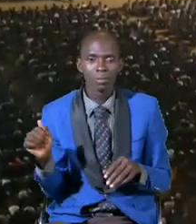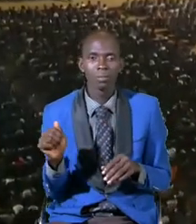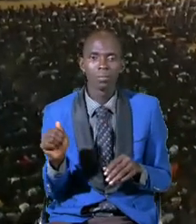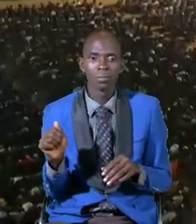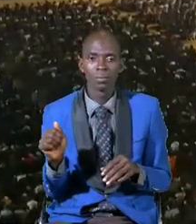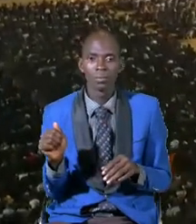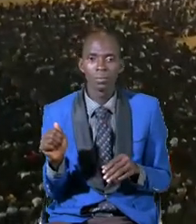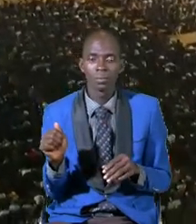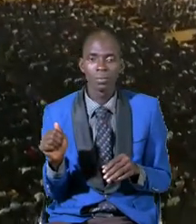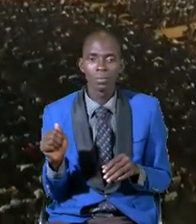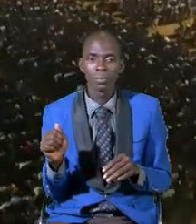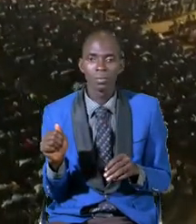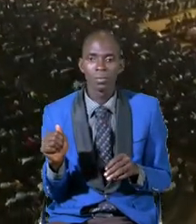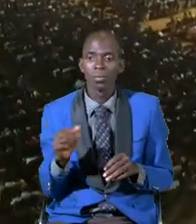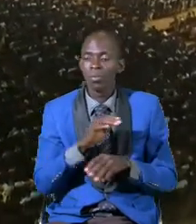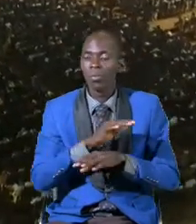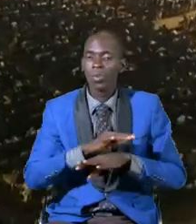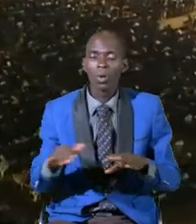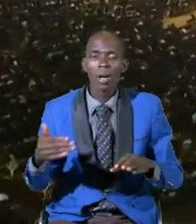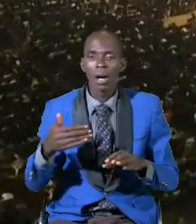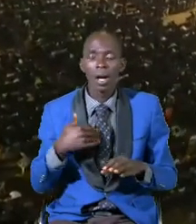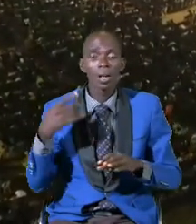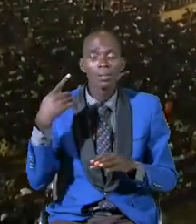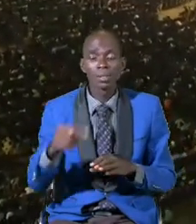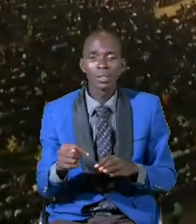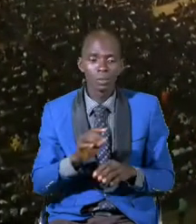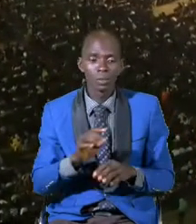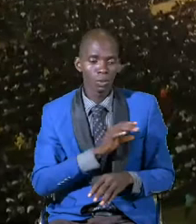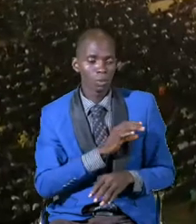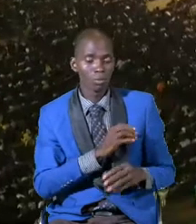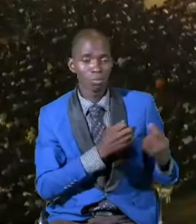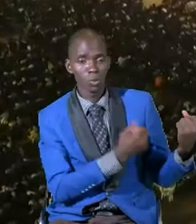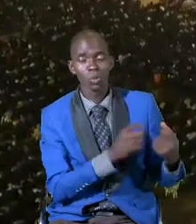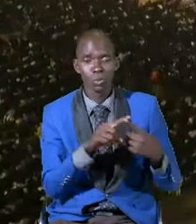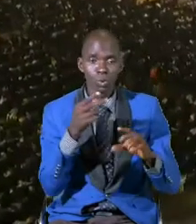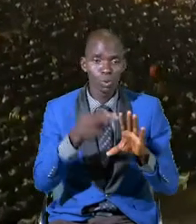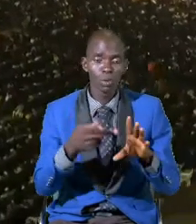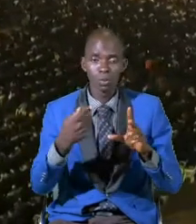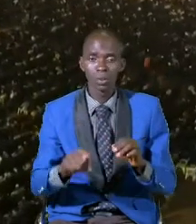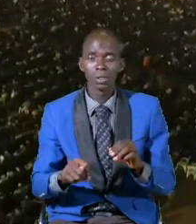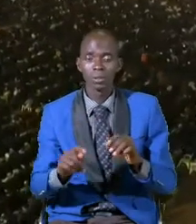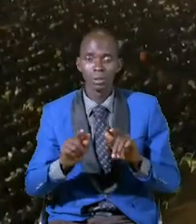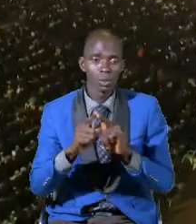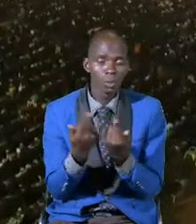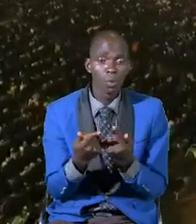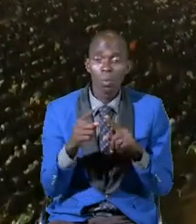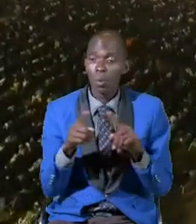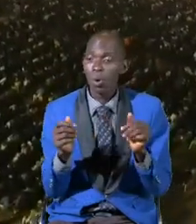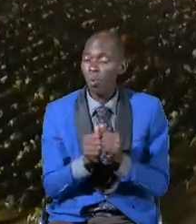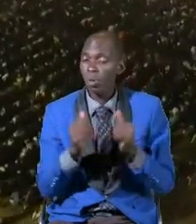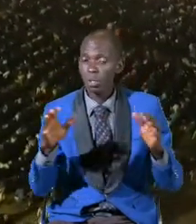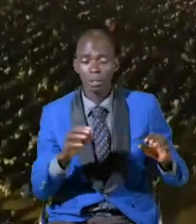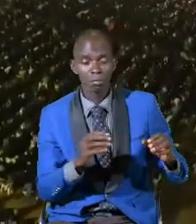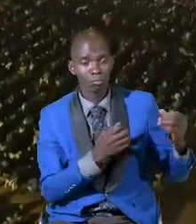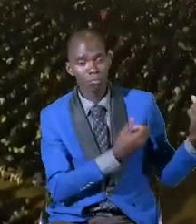to join the team and then do what I need to do. Without courage, whatever brain